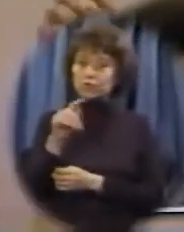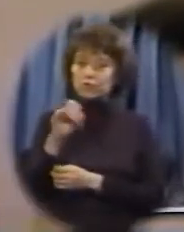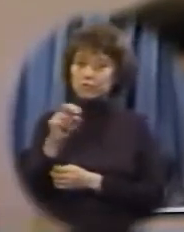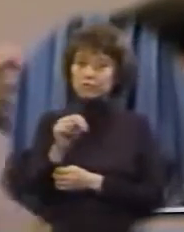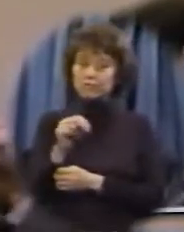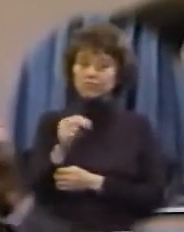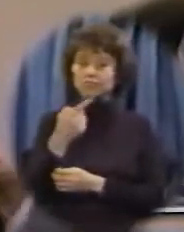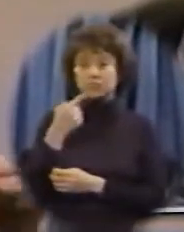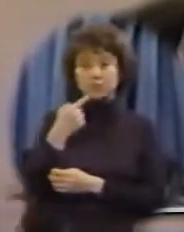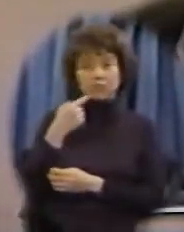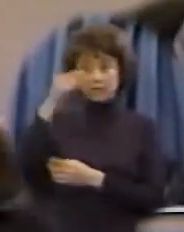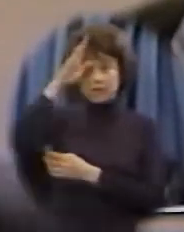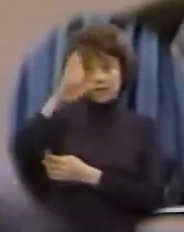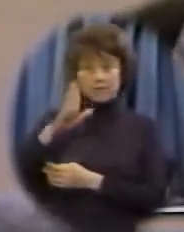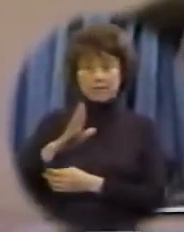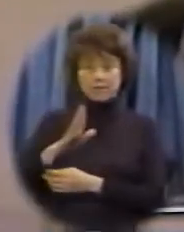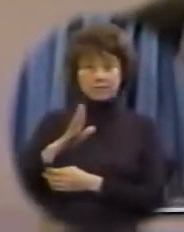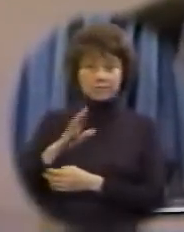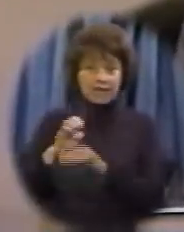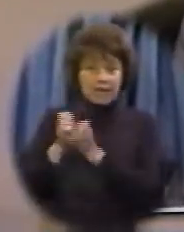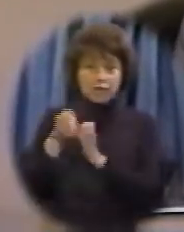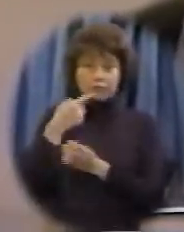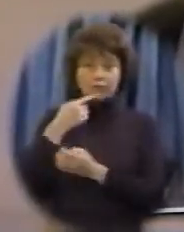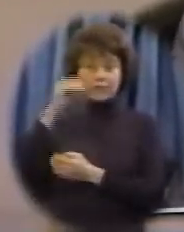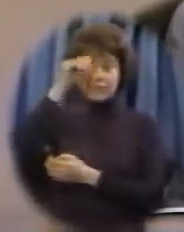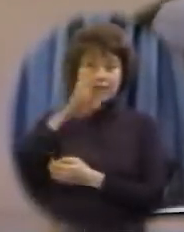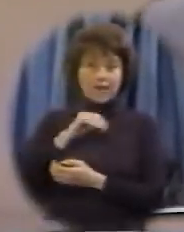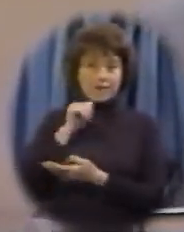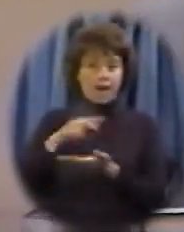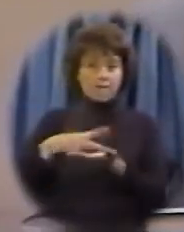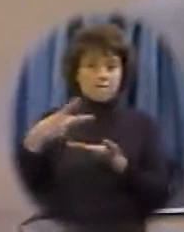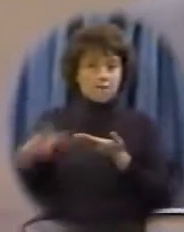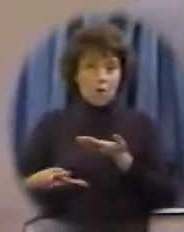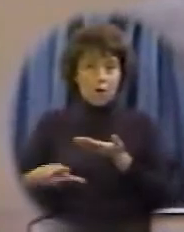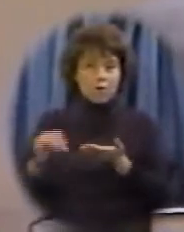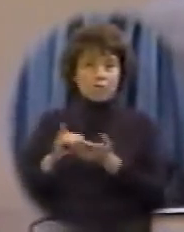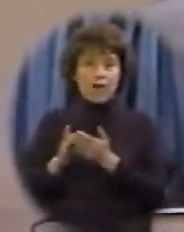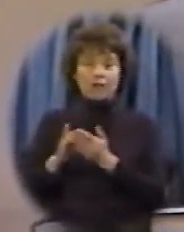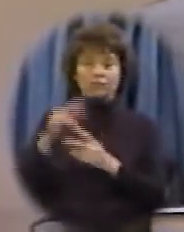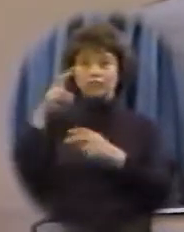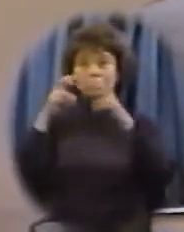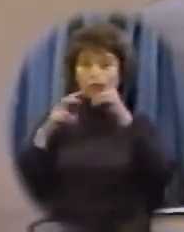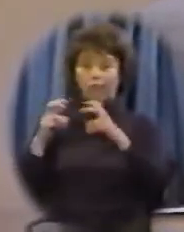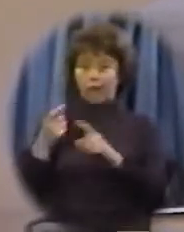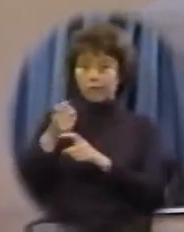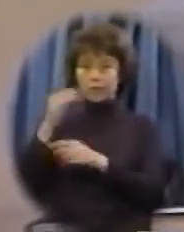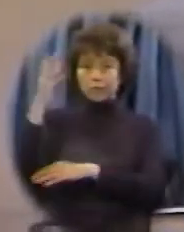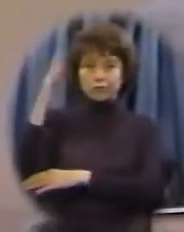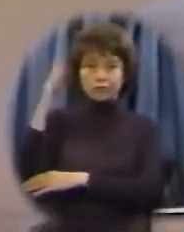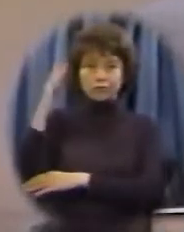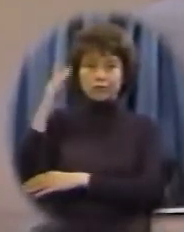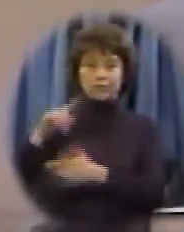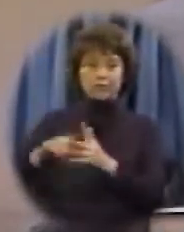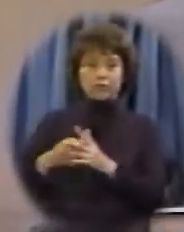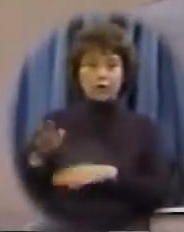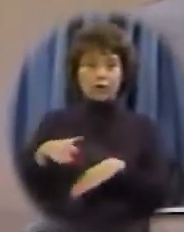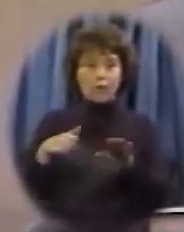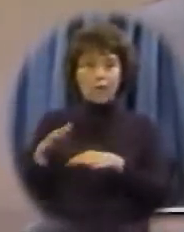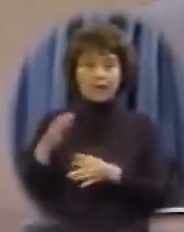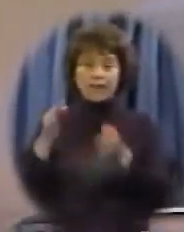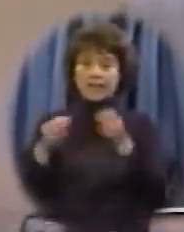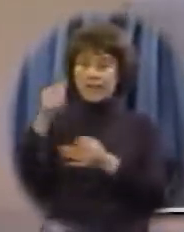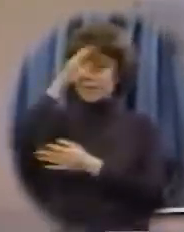that he climbed down out of the trees and started to walk. He said, if man did not fall, man does not need a savior. Did the monkeys